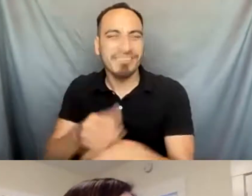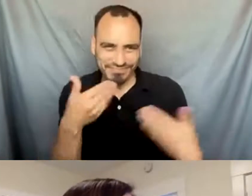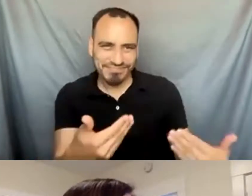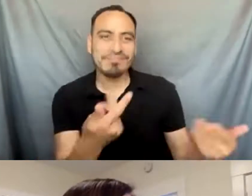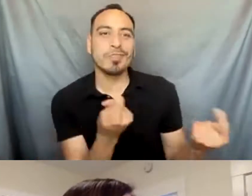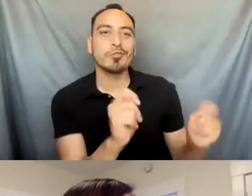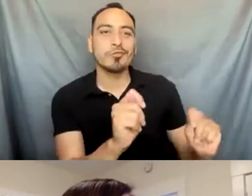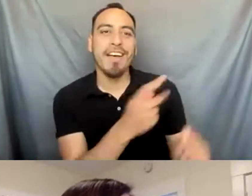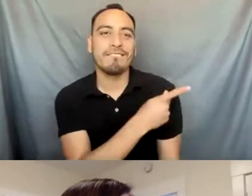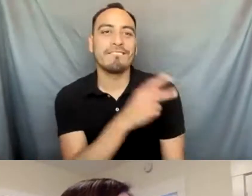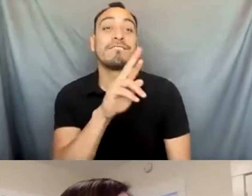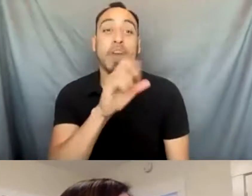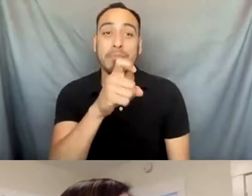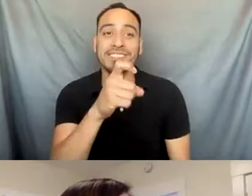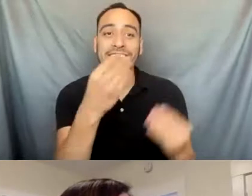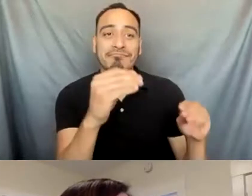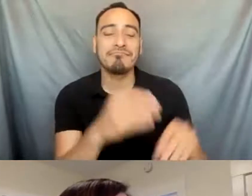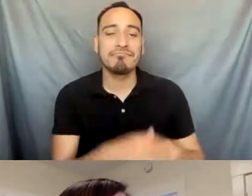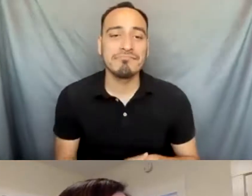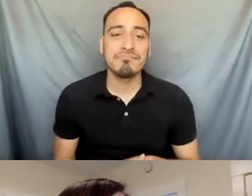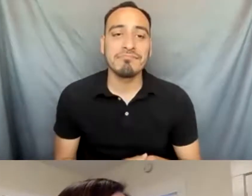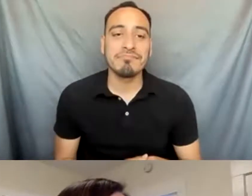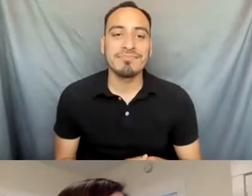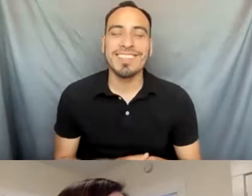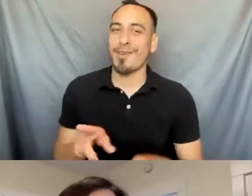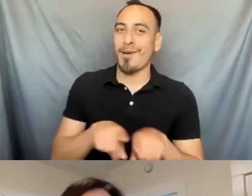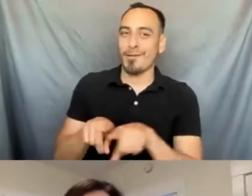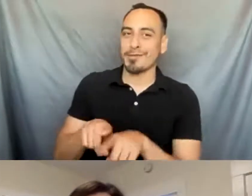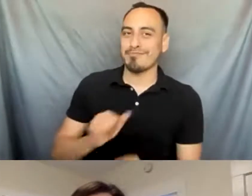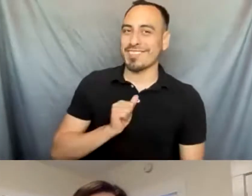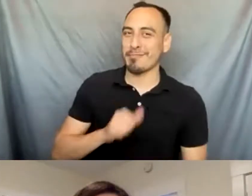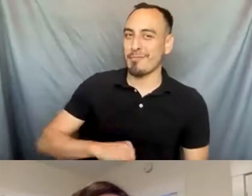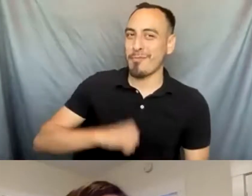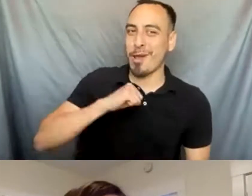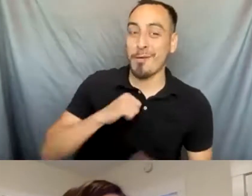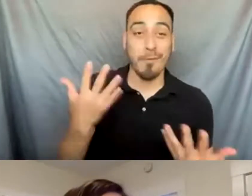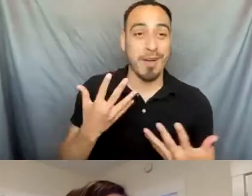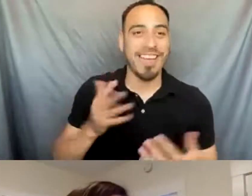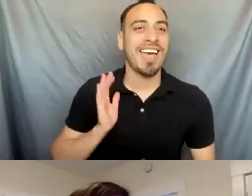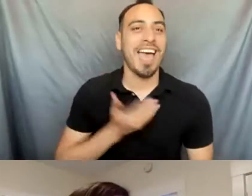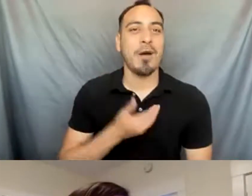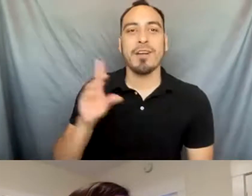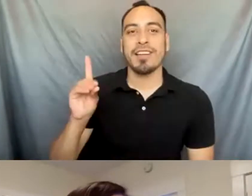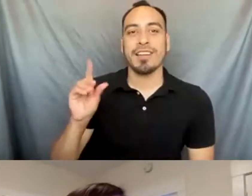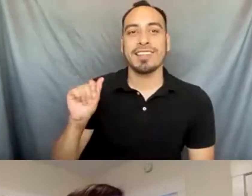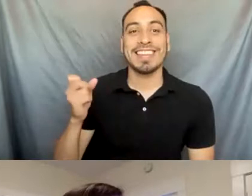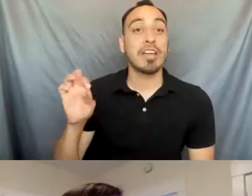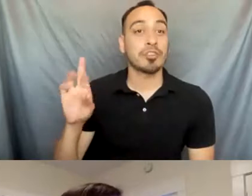thing that's on our website that I'm really proud of is when you pull up our dashboard that shows how many doses have been administered.